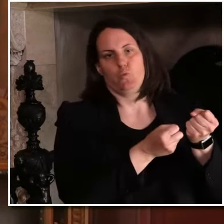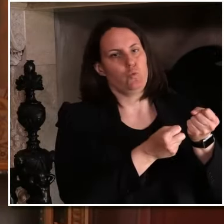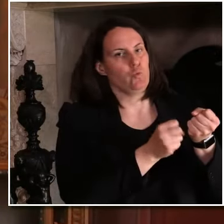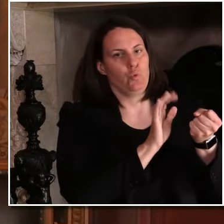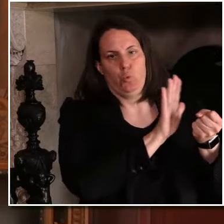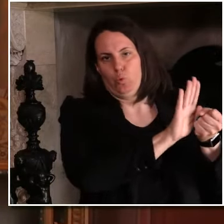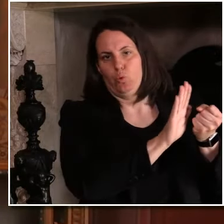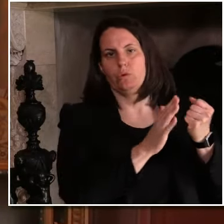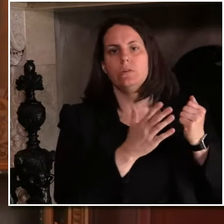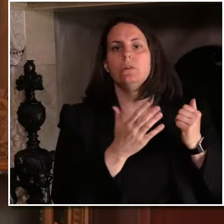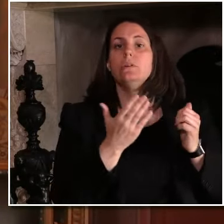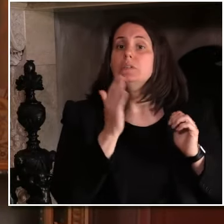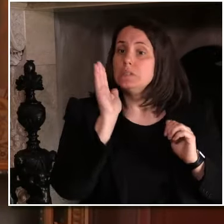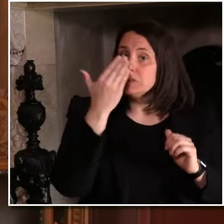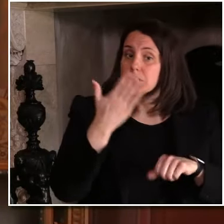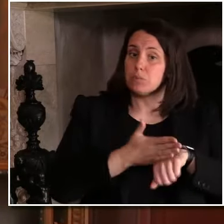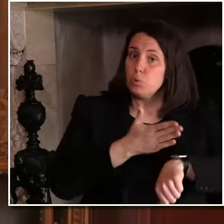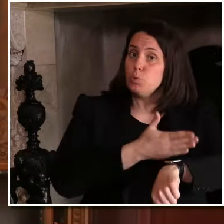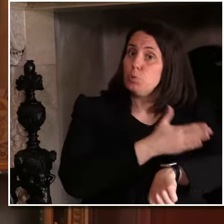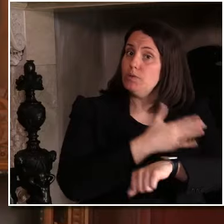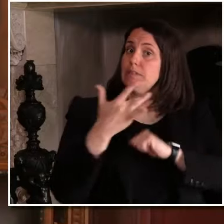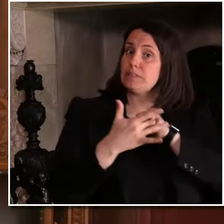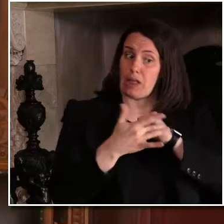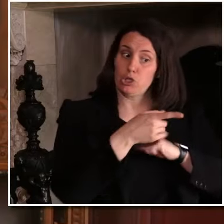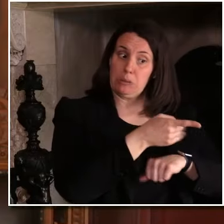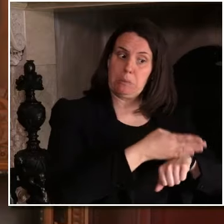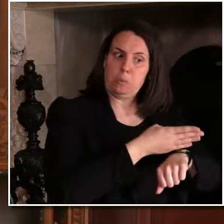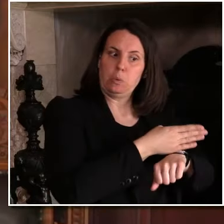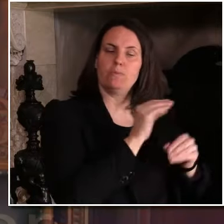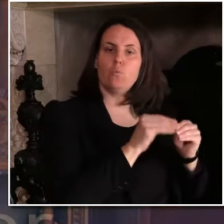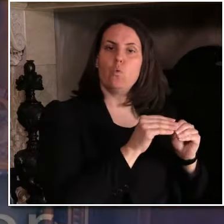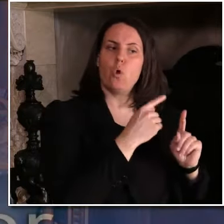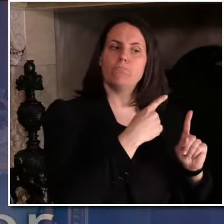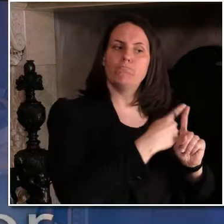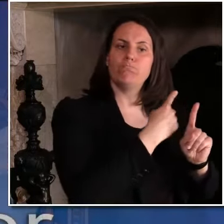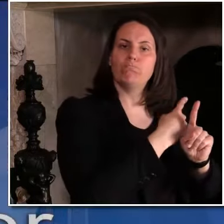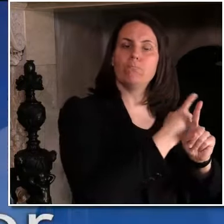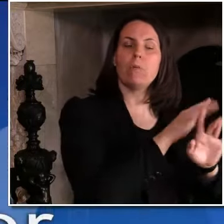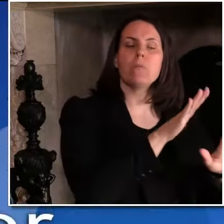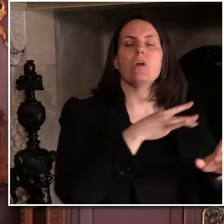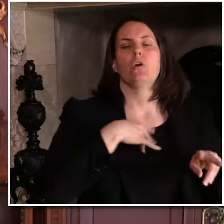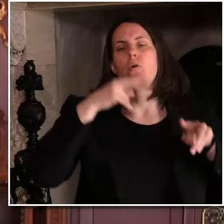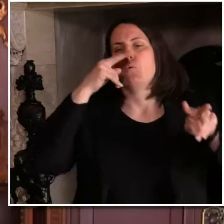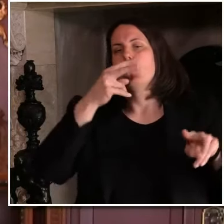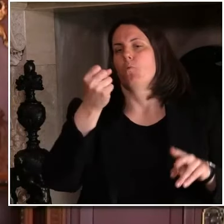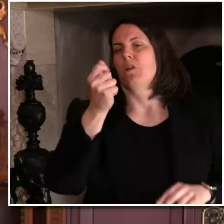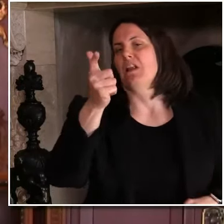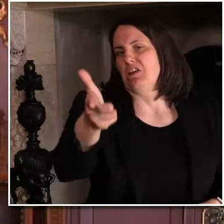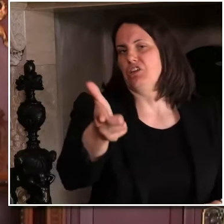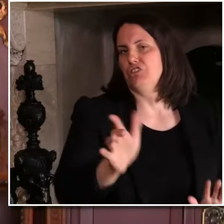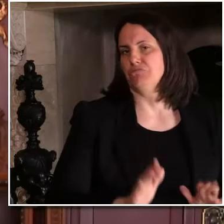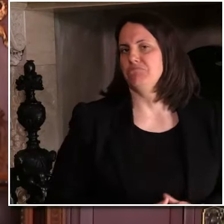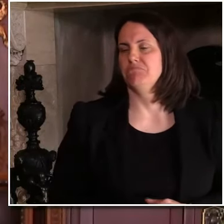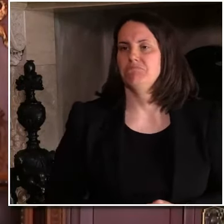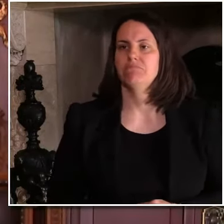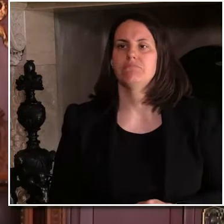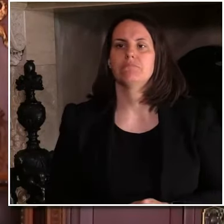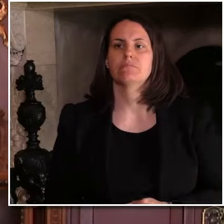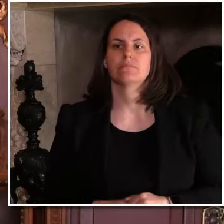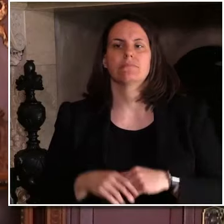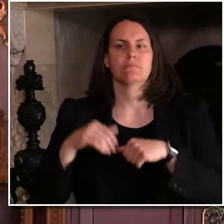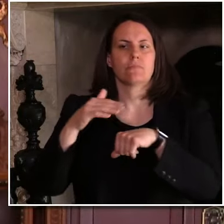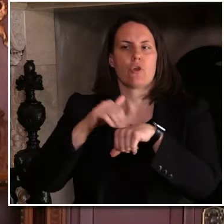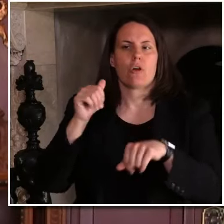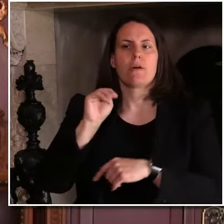be highly useful information, but it's something we're working toward. Thank you, Casey. Now to Molly Beck from the Milwaukee Journal-Sentinel.